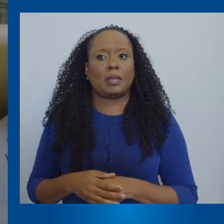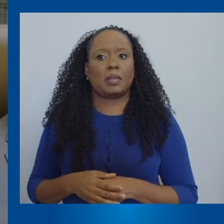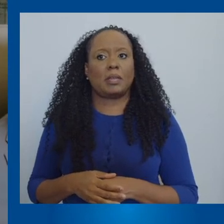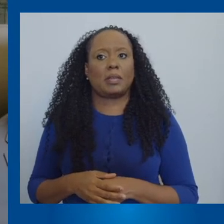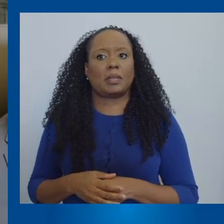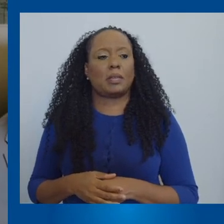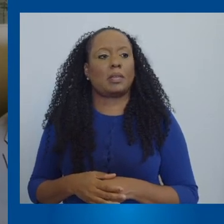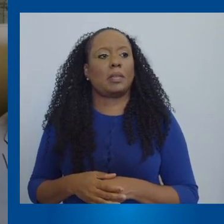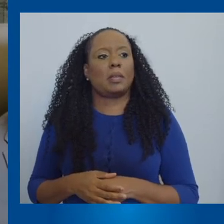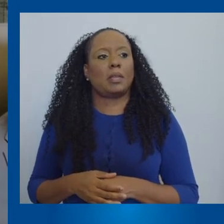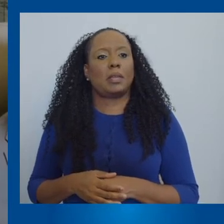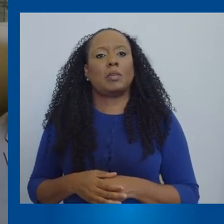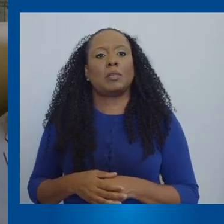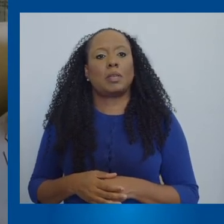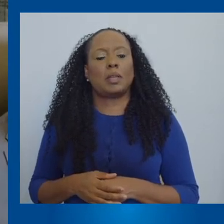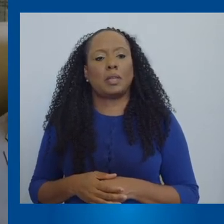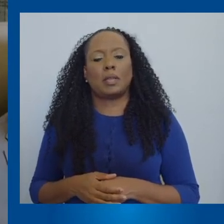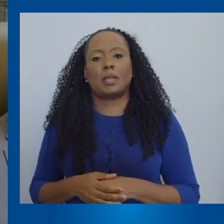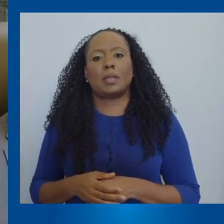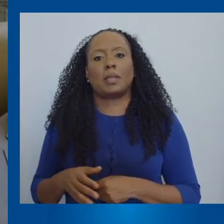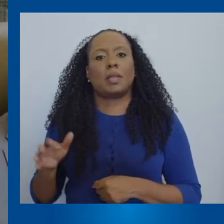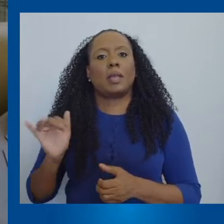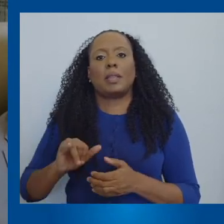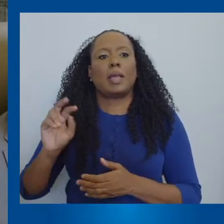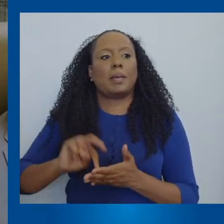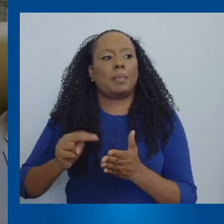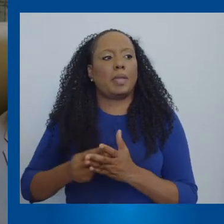twice the population of Barbados have lost their lives because of